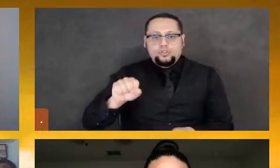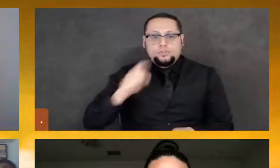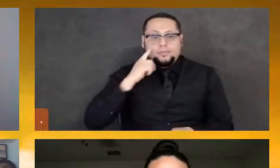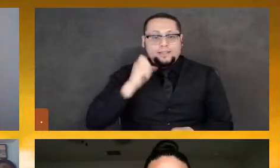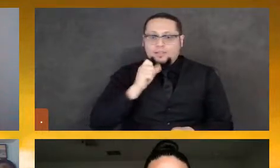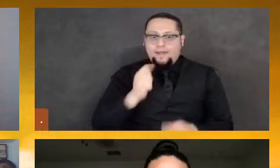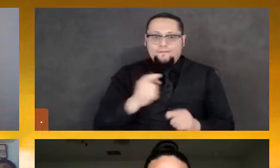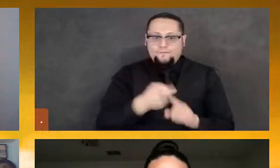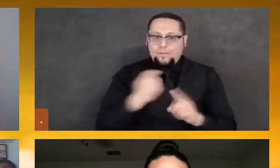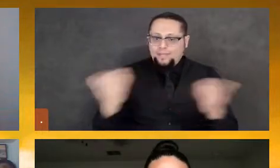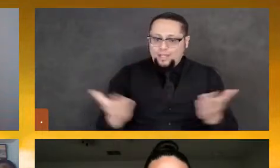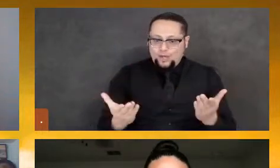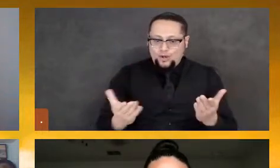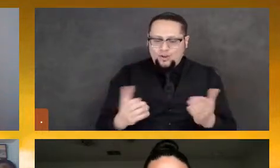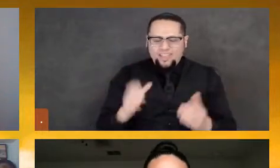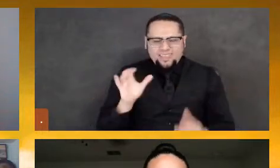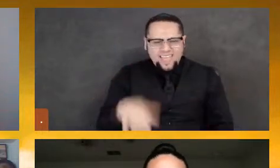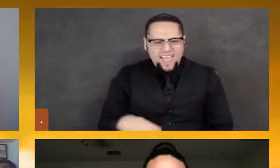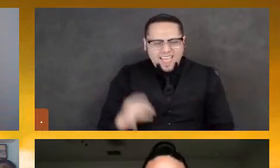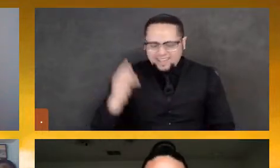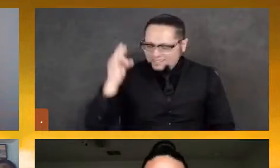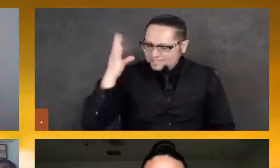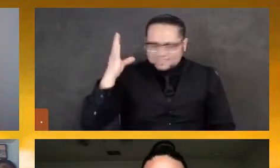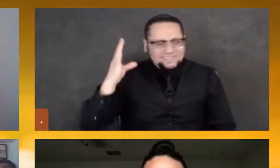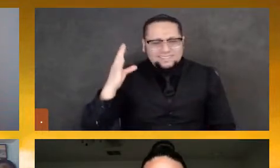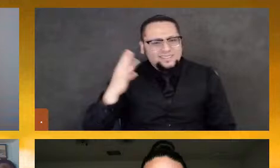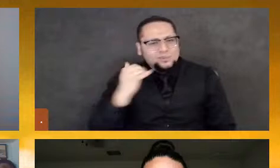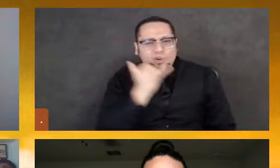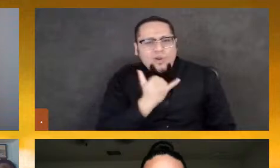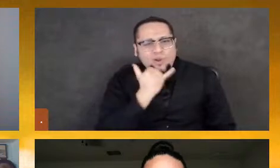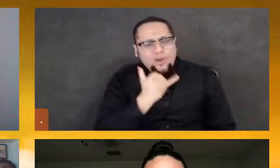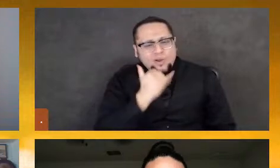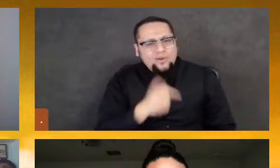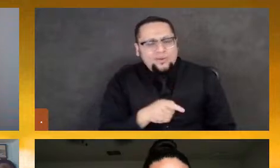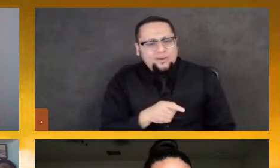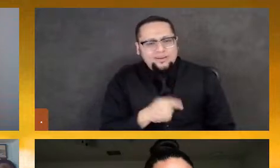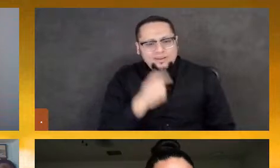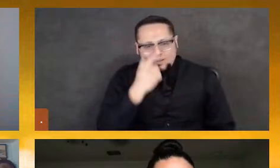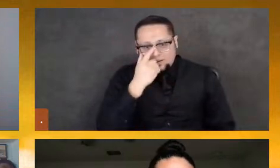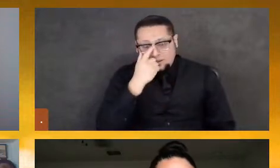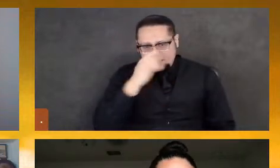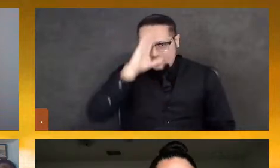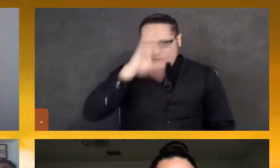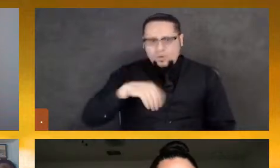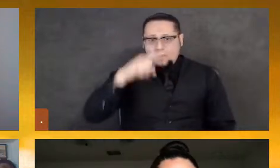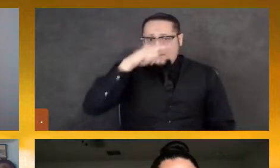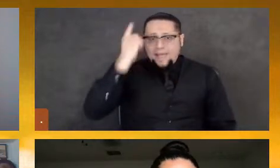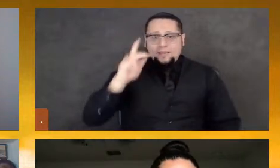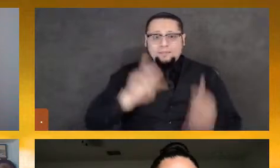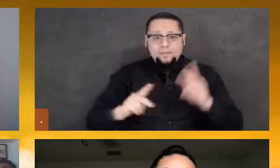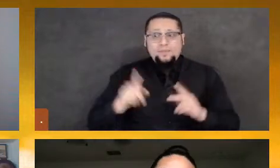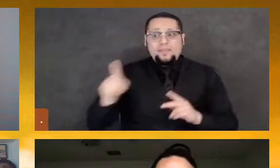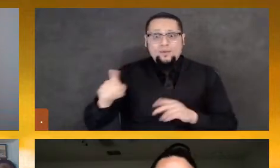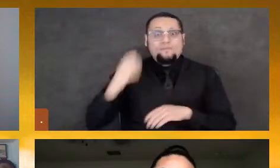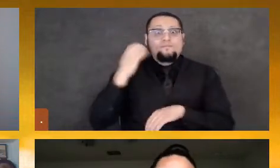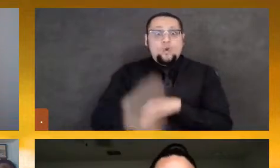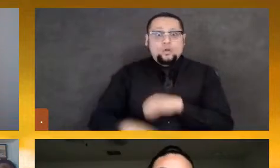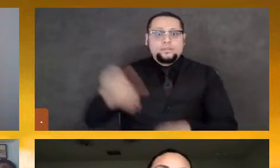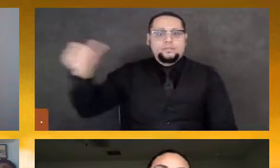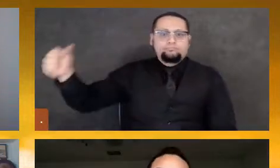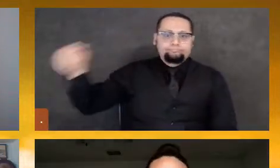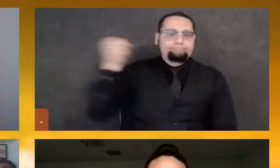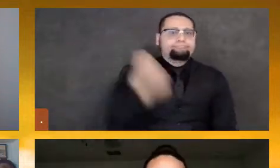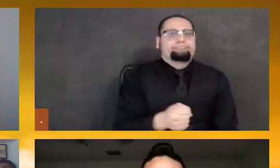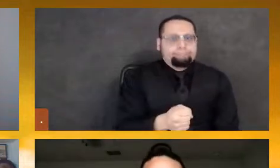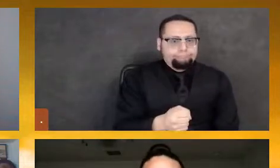so ridiculous to hear because, Black people were brought to the Americas as